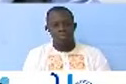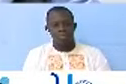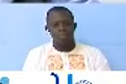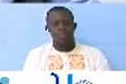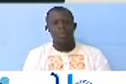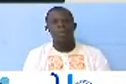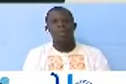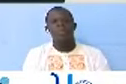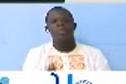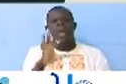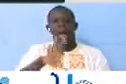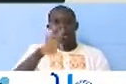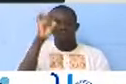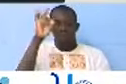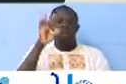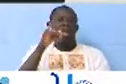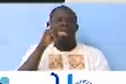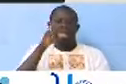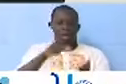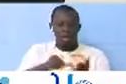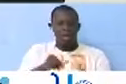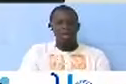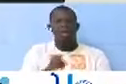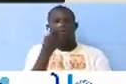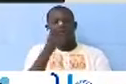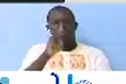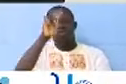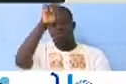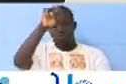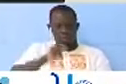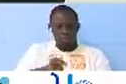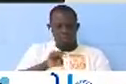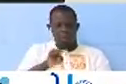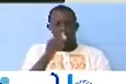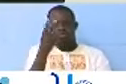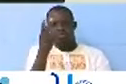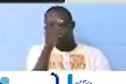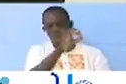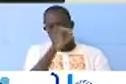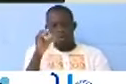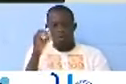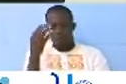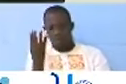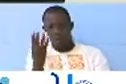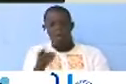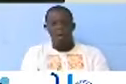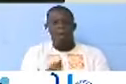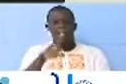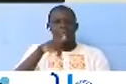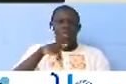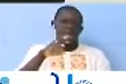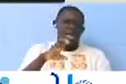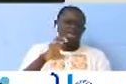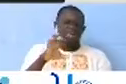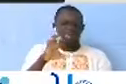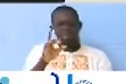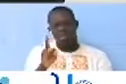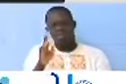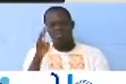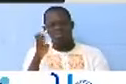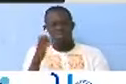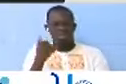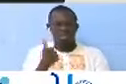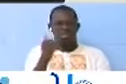The appointment letter is dated the 1st of November 2004, and it's referenced PR. CD 4060